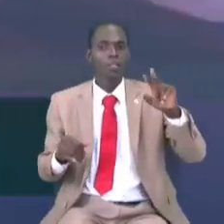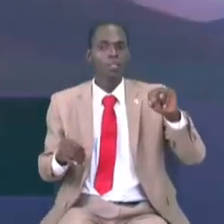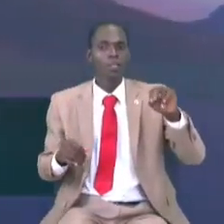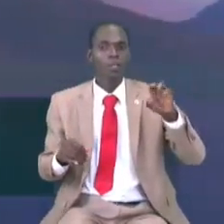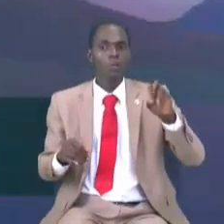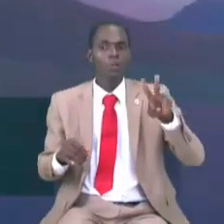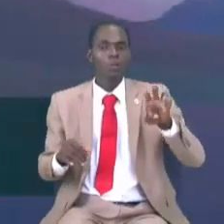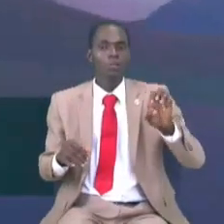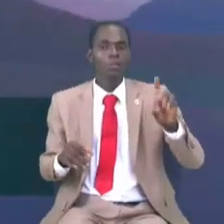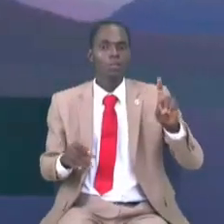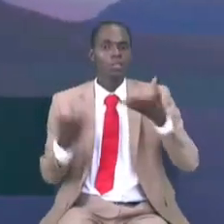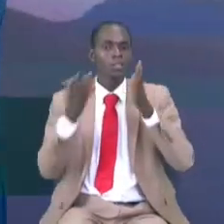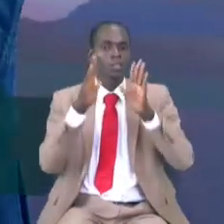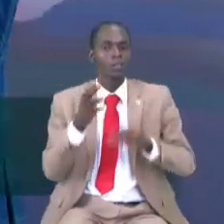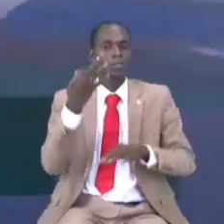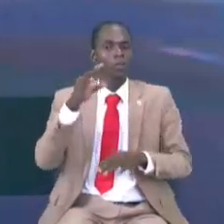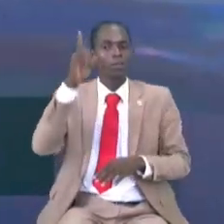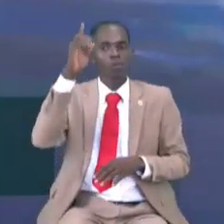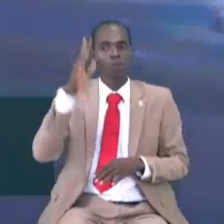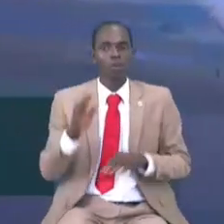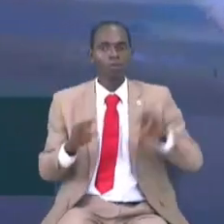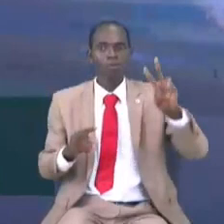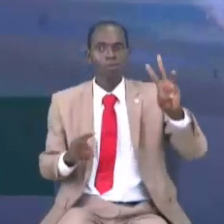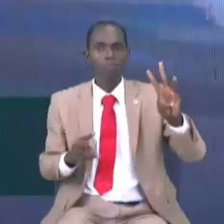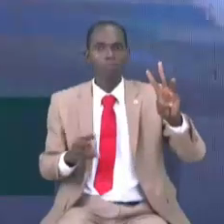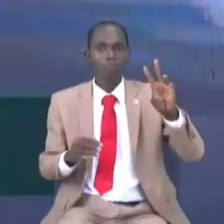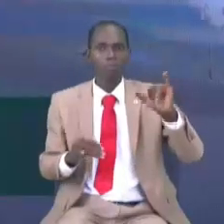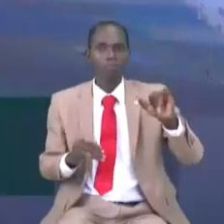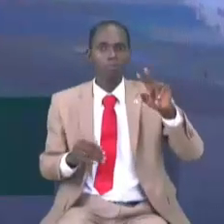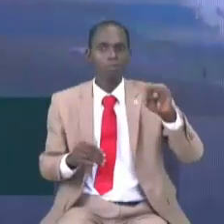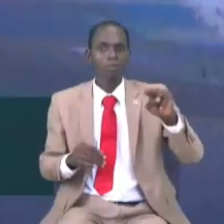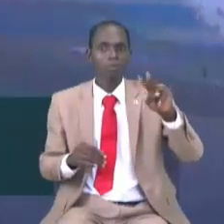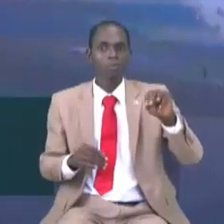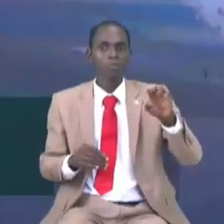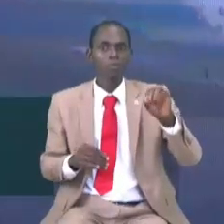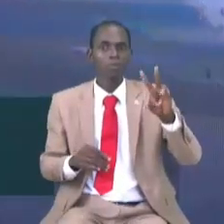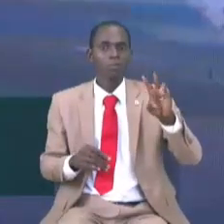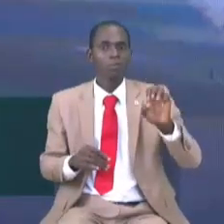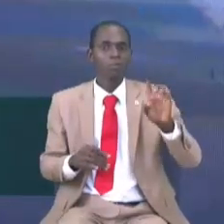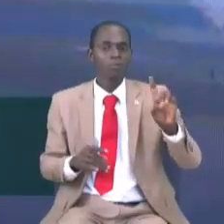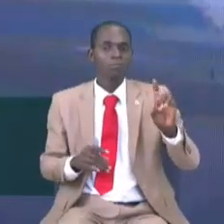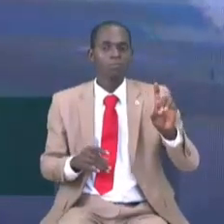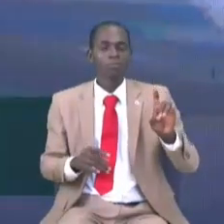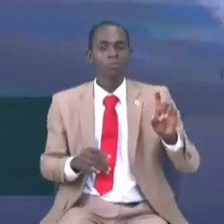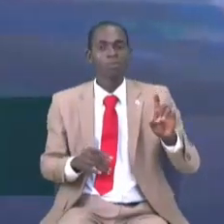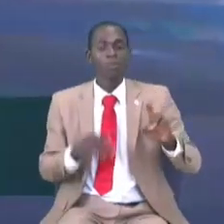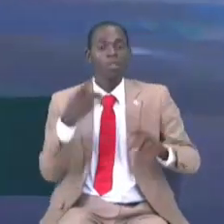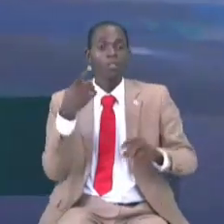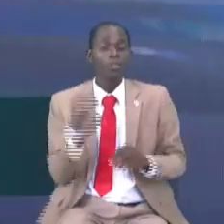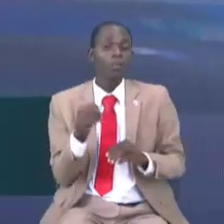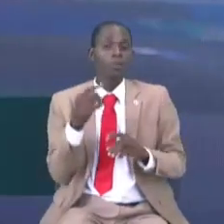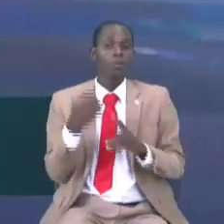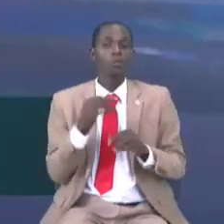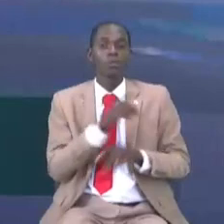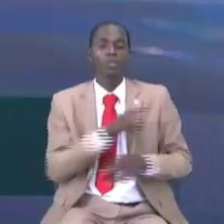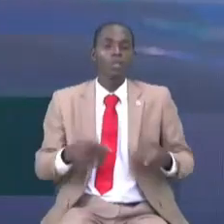I'm reading from verse 1. The word of the Lord came unto Jonah the second time. This